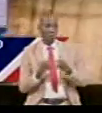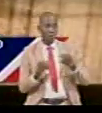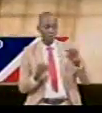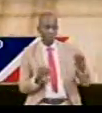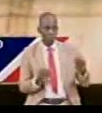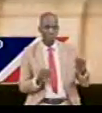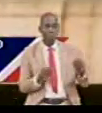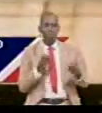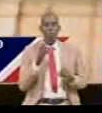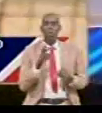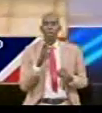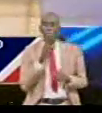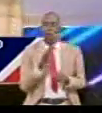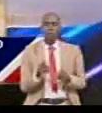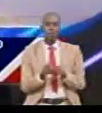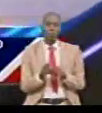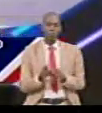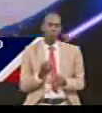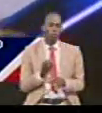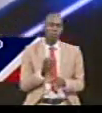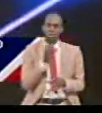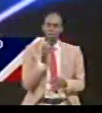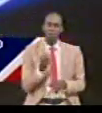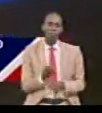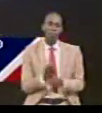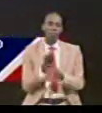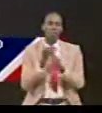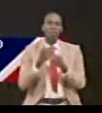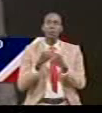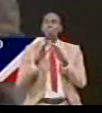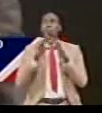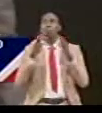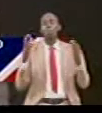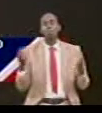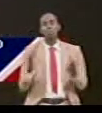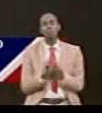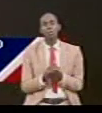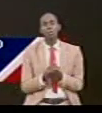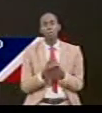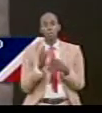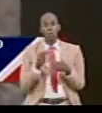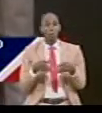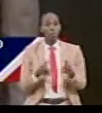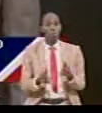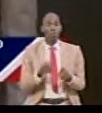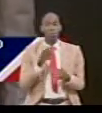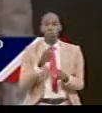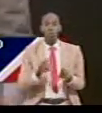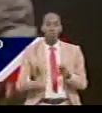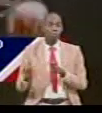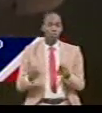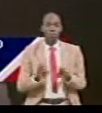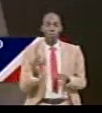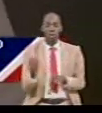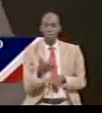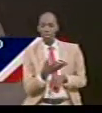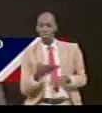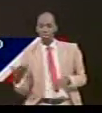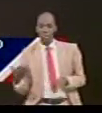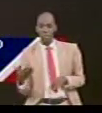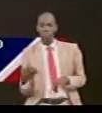unjust, unfaithful in much. The way you do anything is the way you